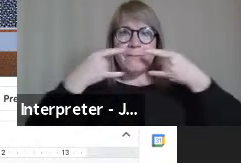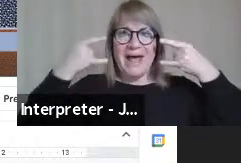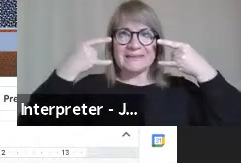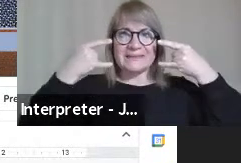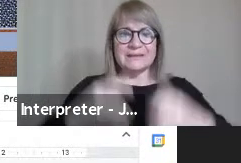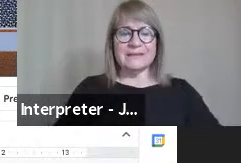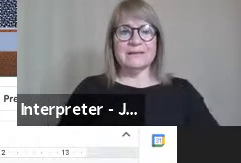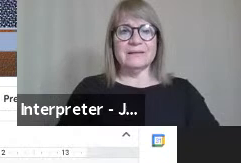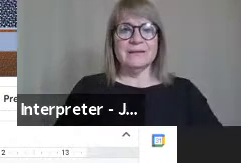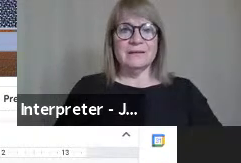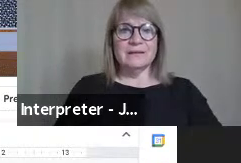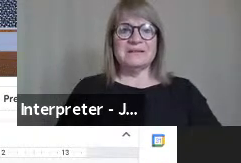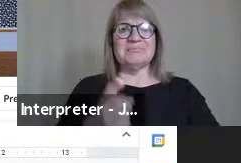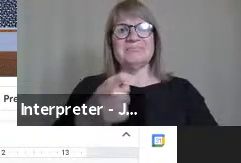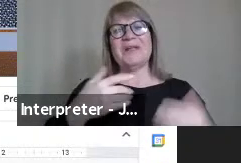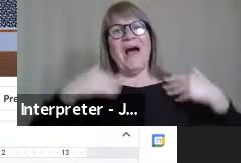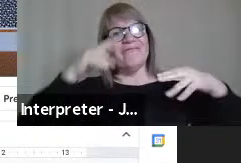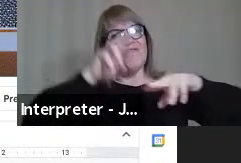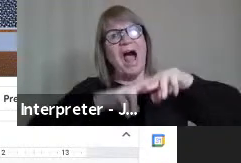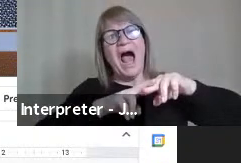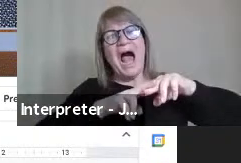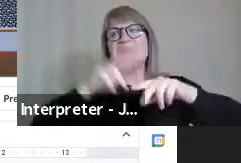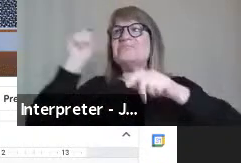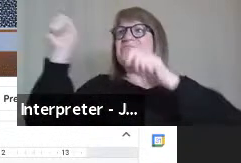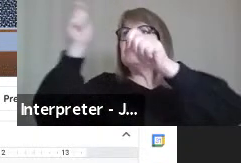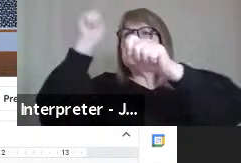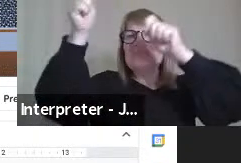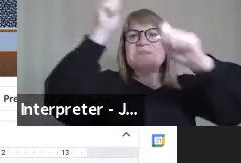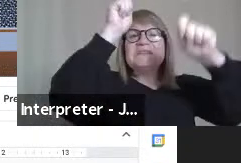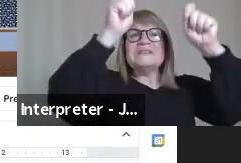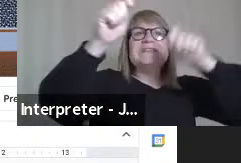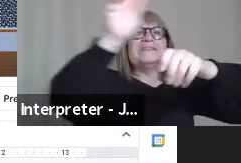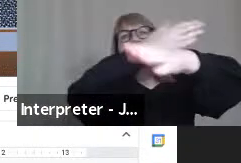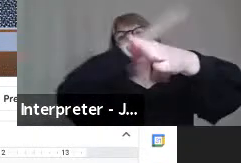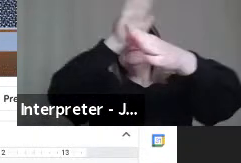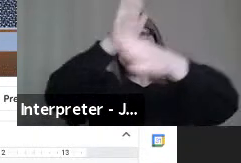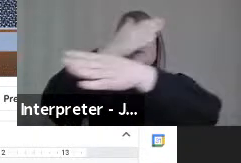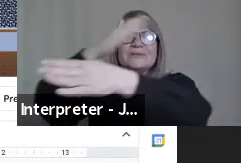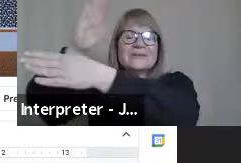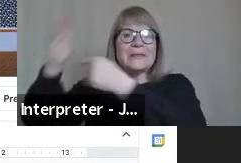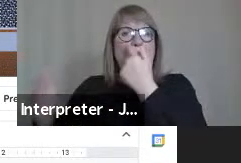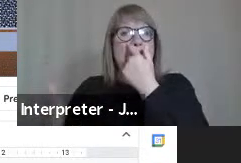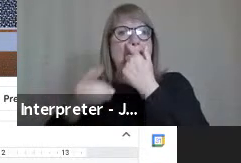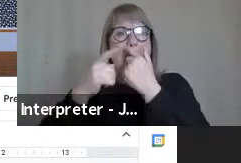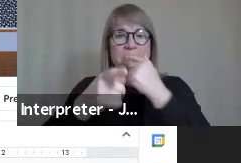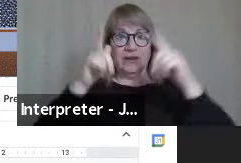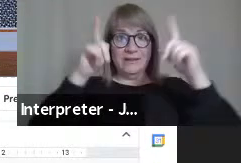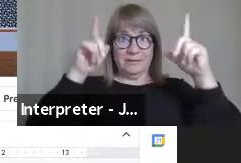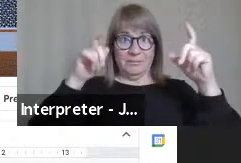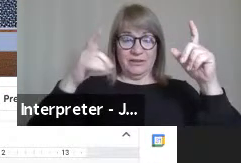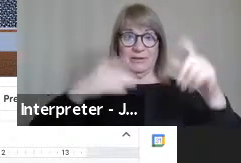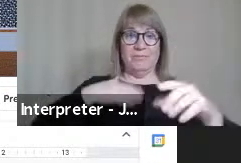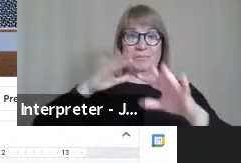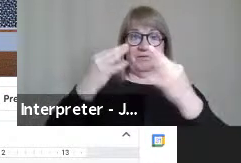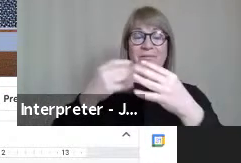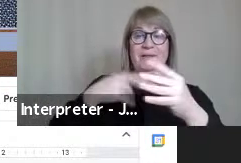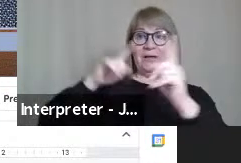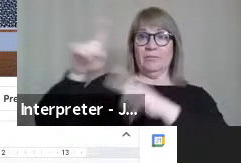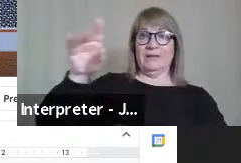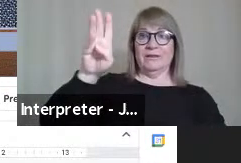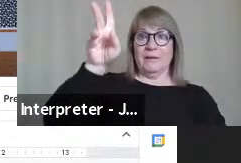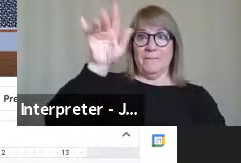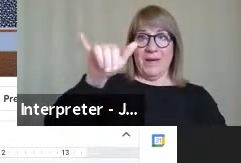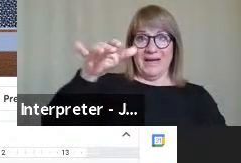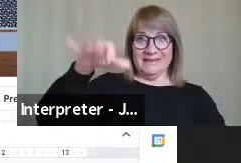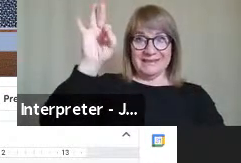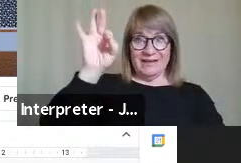and you know he was having a lot of fun and so at this picture my family and i went to the bay discovery museum in